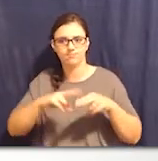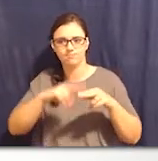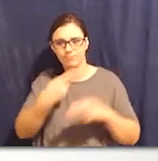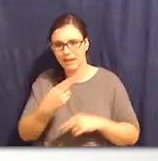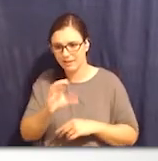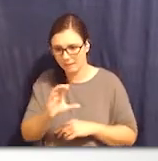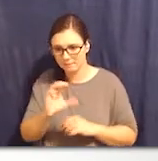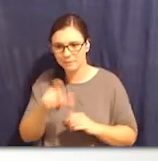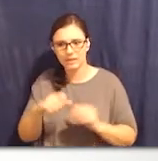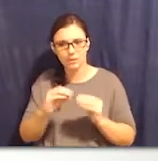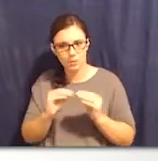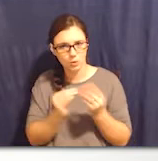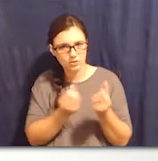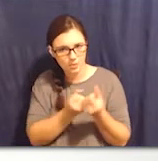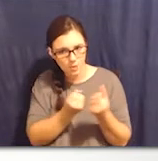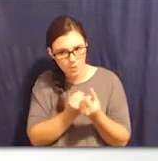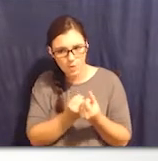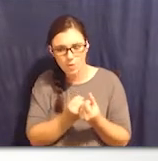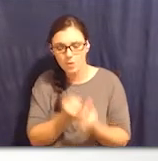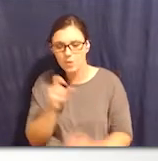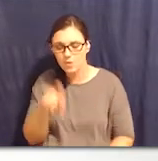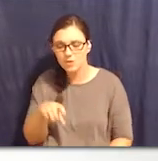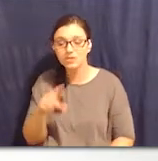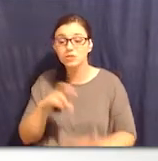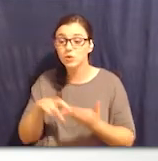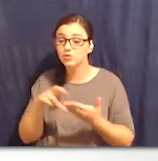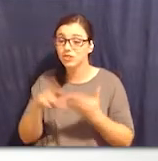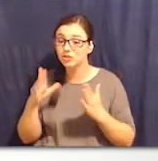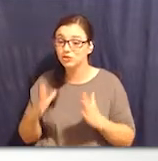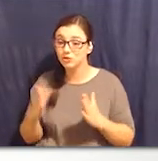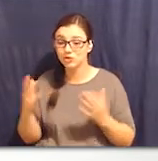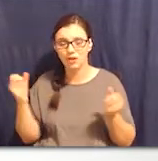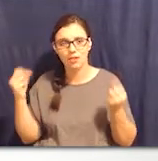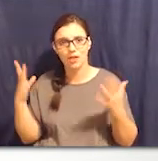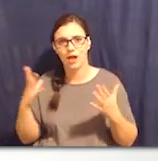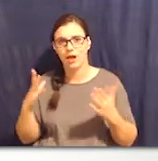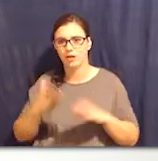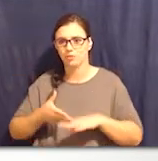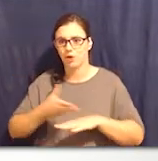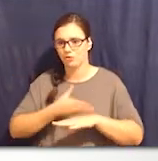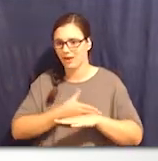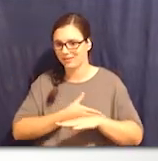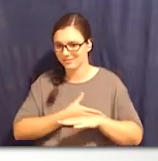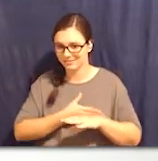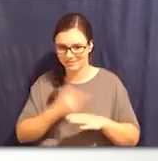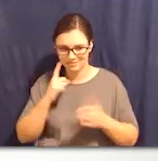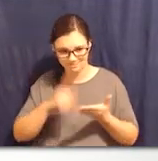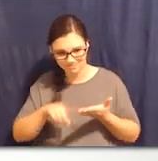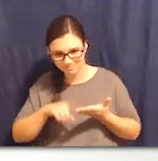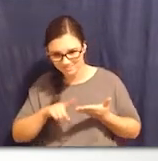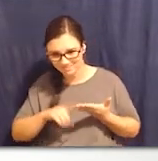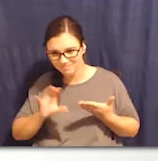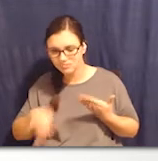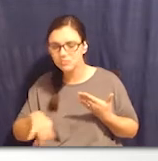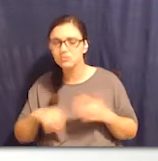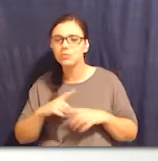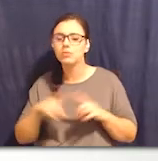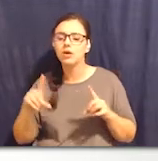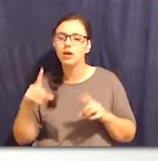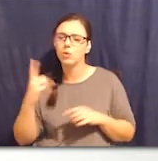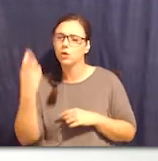who have clearly more handicaps and need much more support. And the researchers have made a lot of progress in the